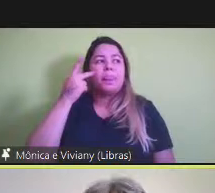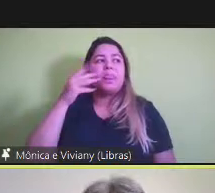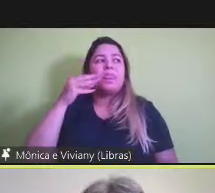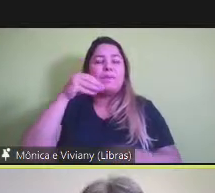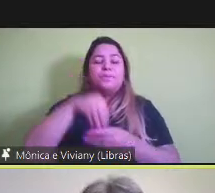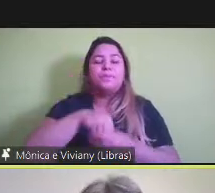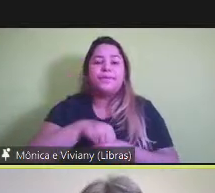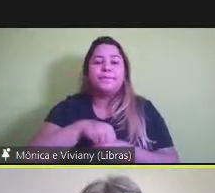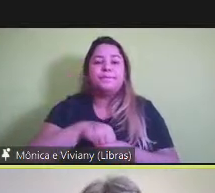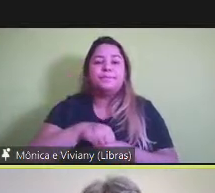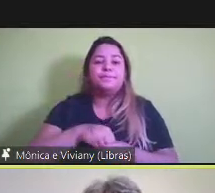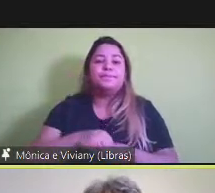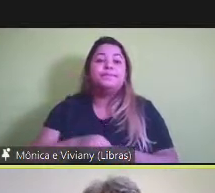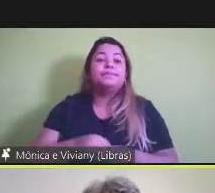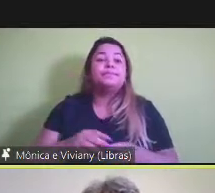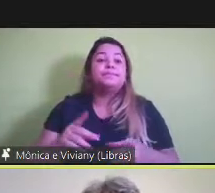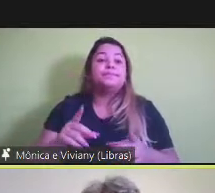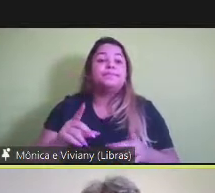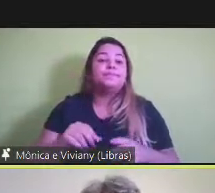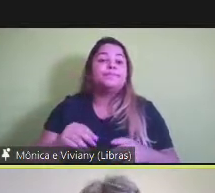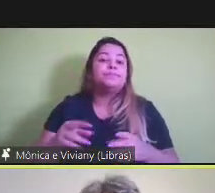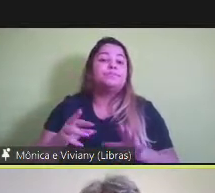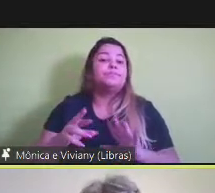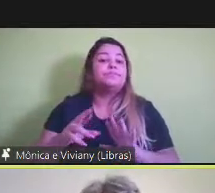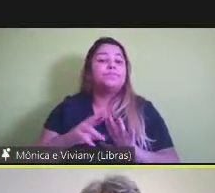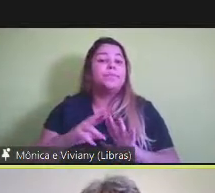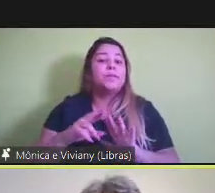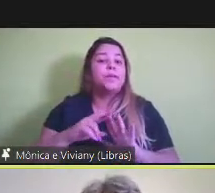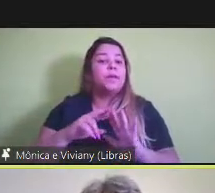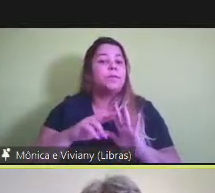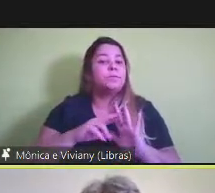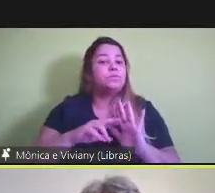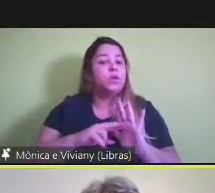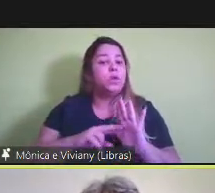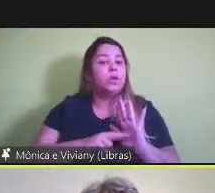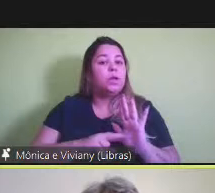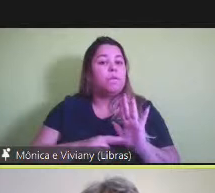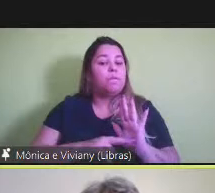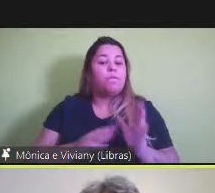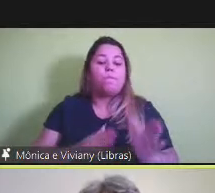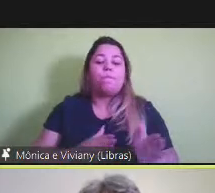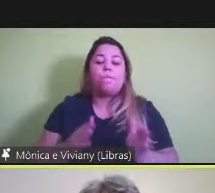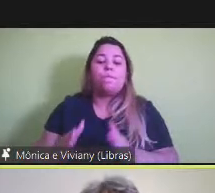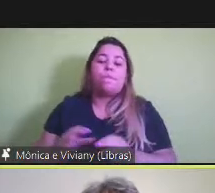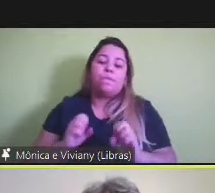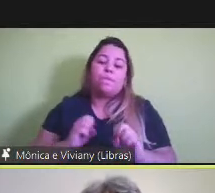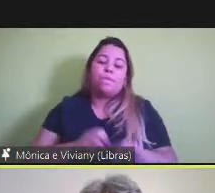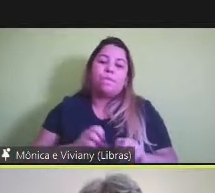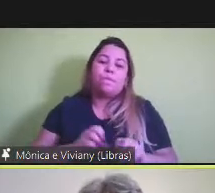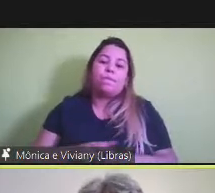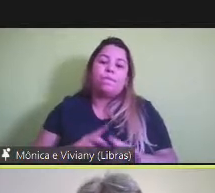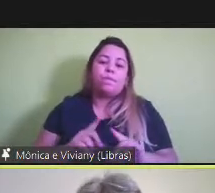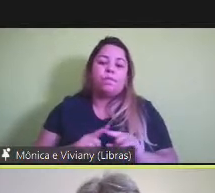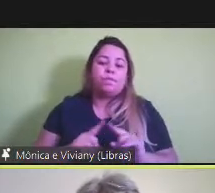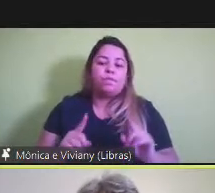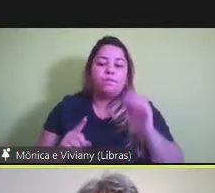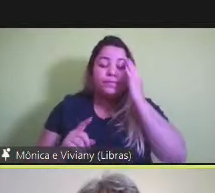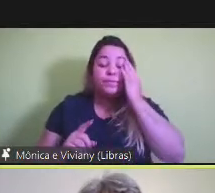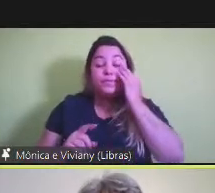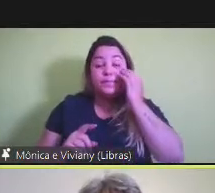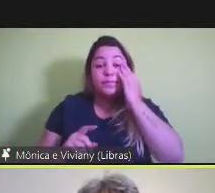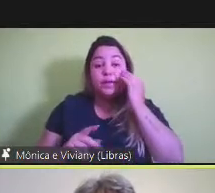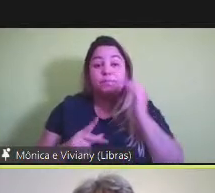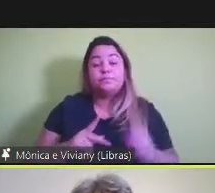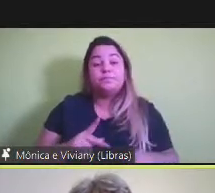aspect is within these small rules that are part of this educational process, that are part